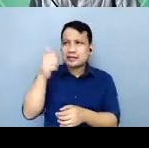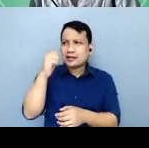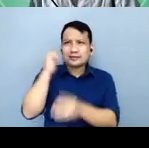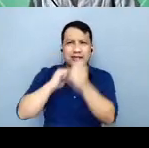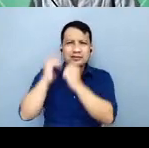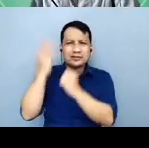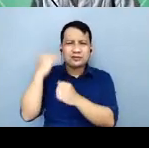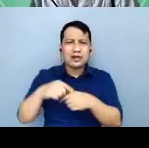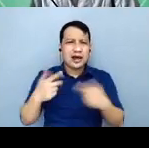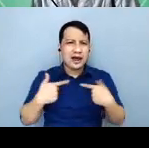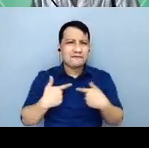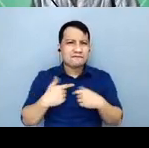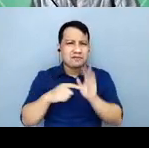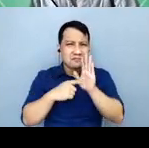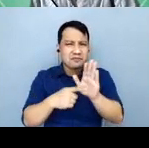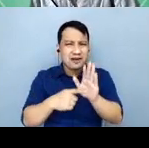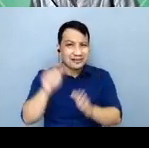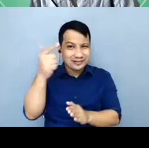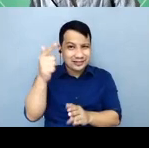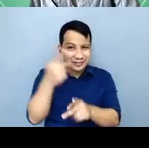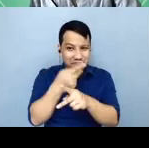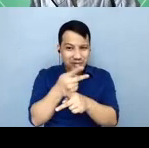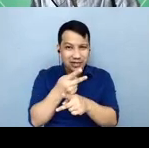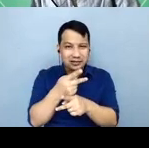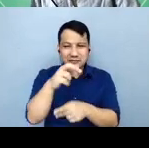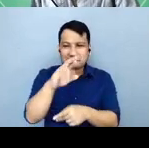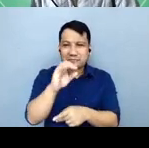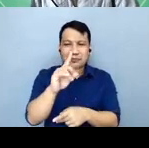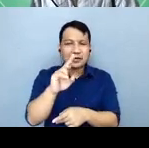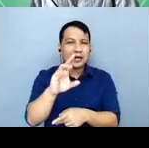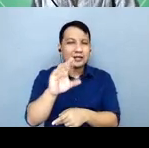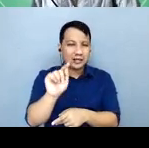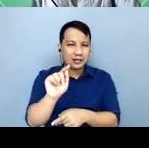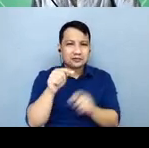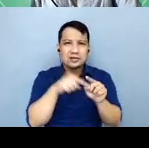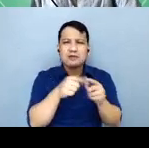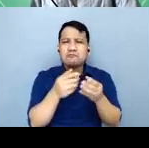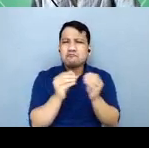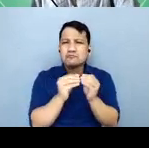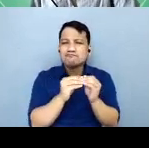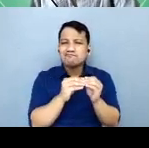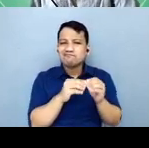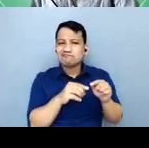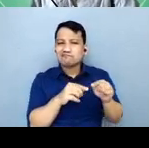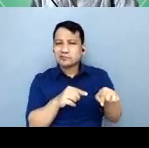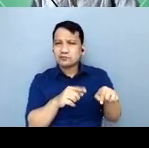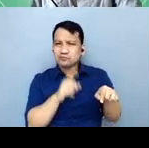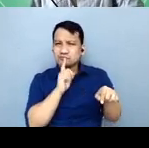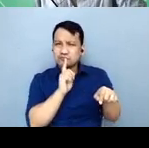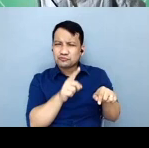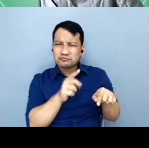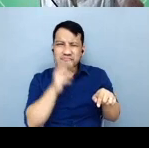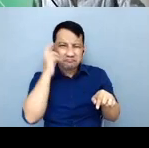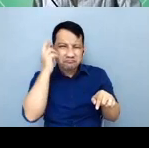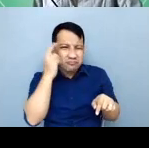demand and attention on green products, and it's kind of died down. And the difficulty here is that there is this realization, and this